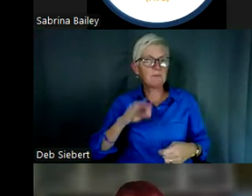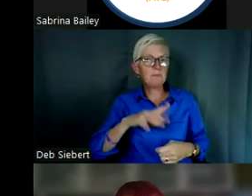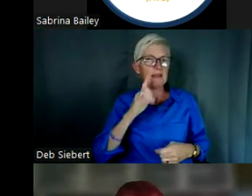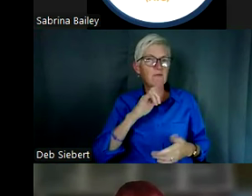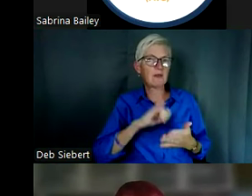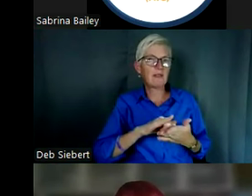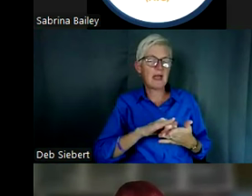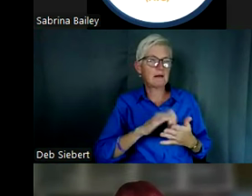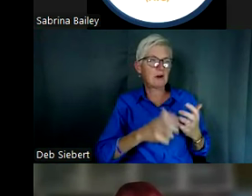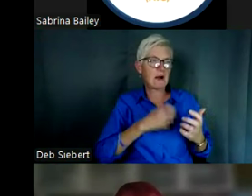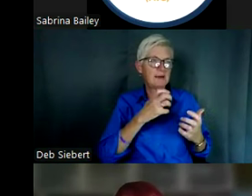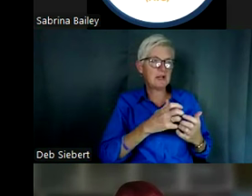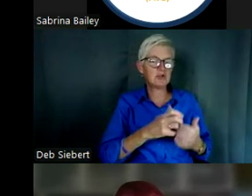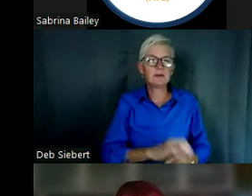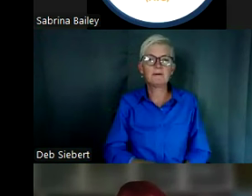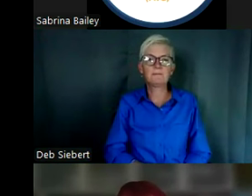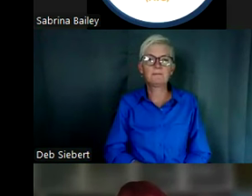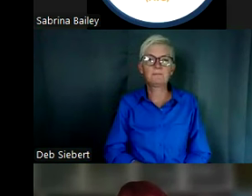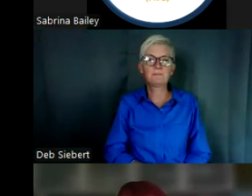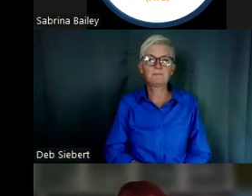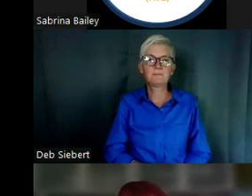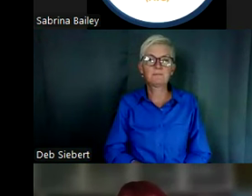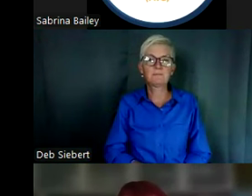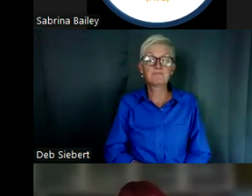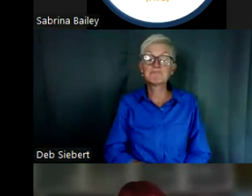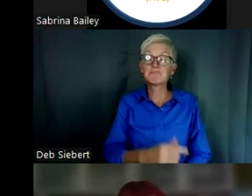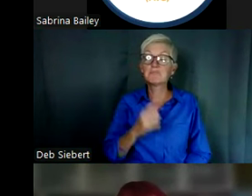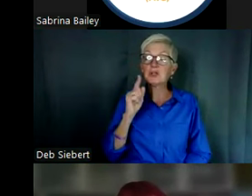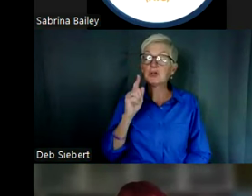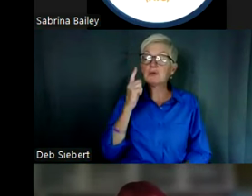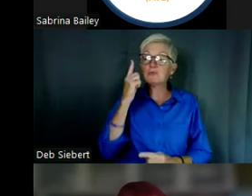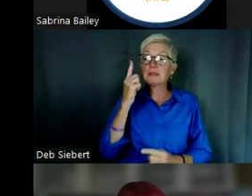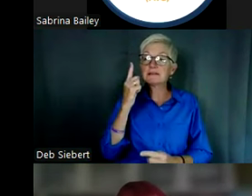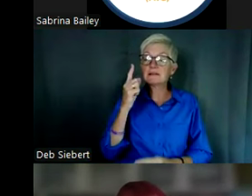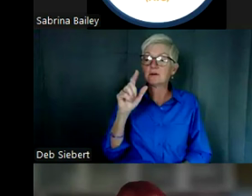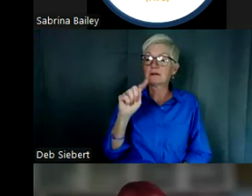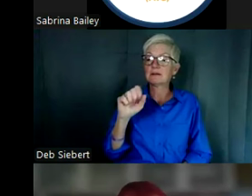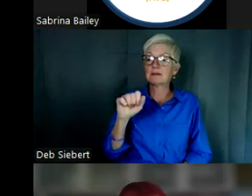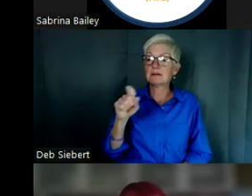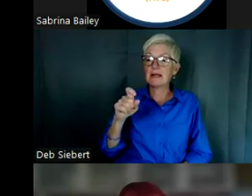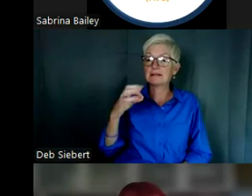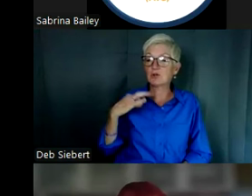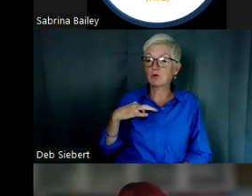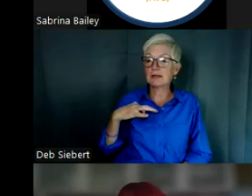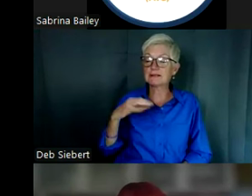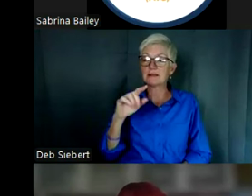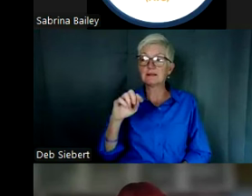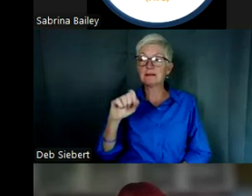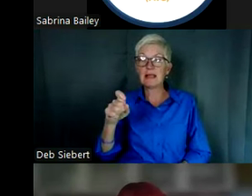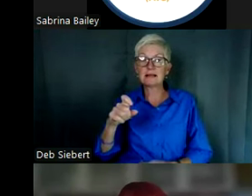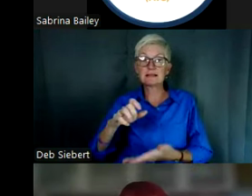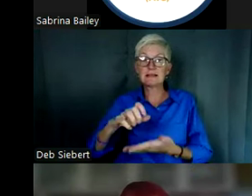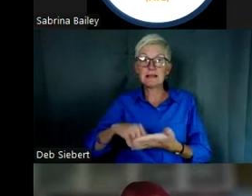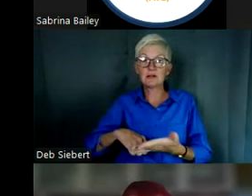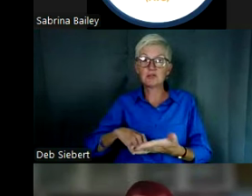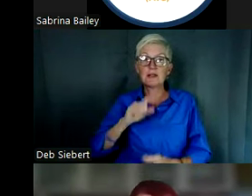particular accommodations. You need to consider the impact of tax credits and tax deductions. There is IRS